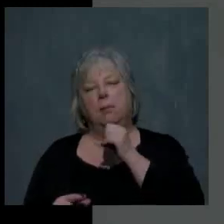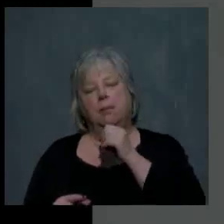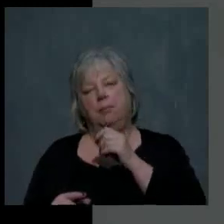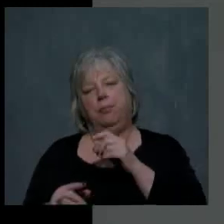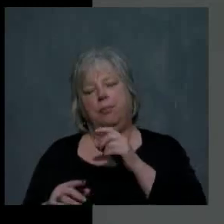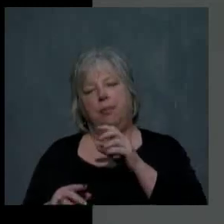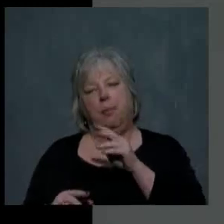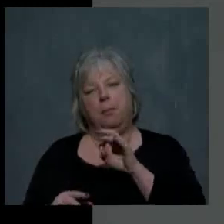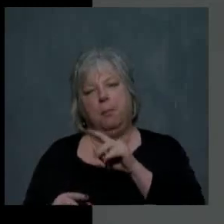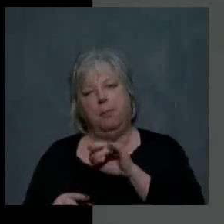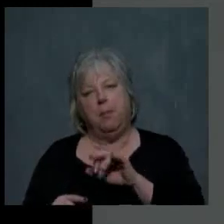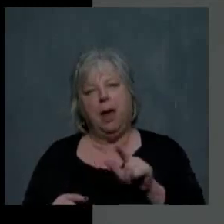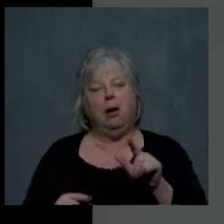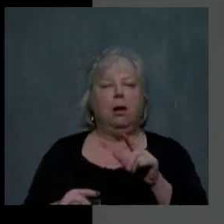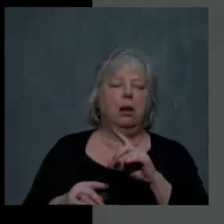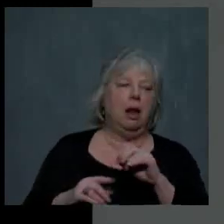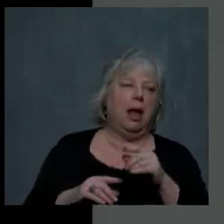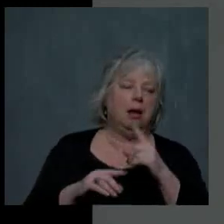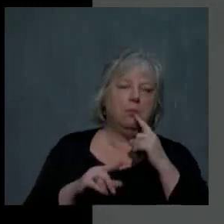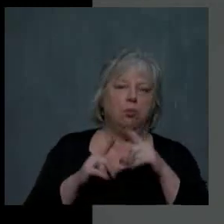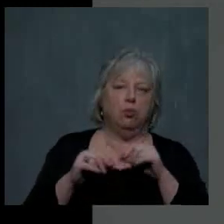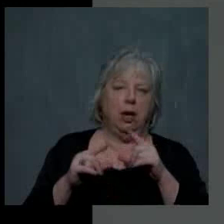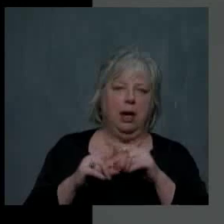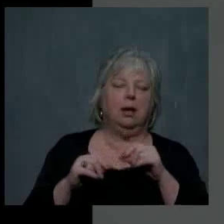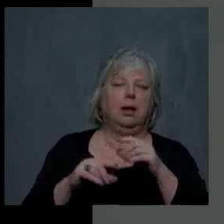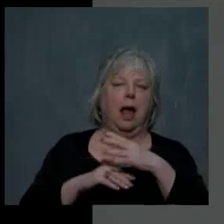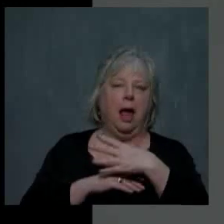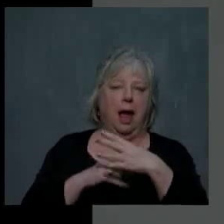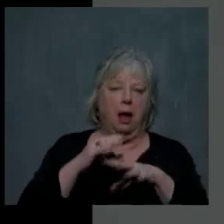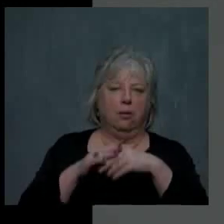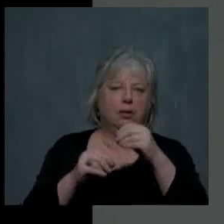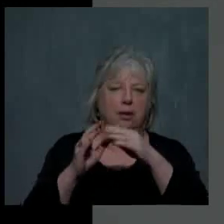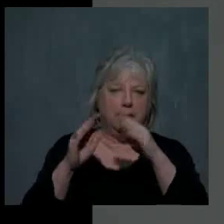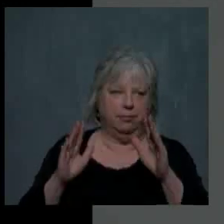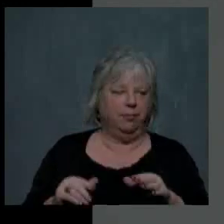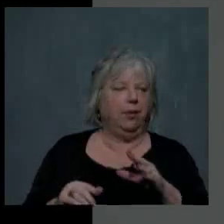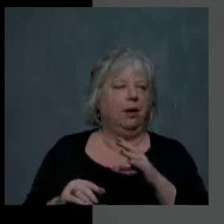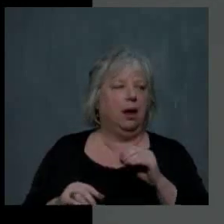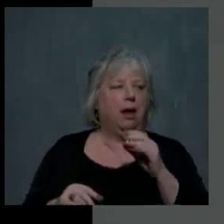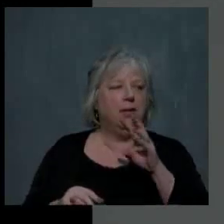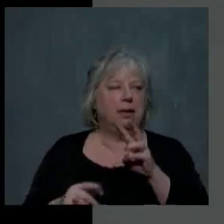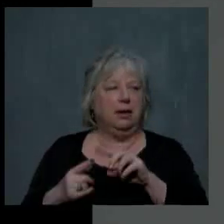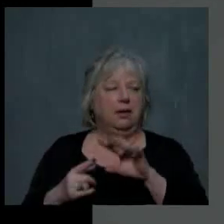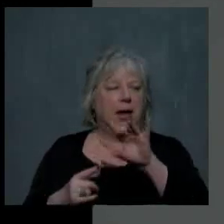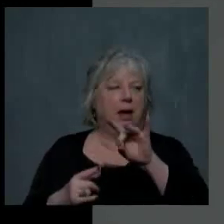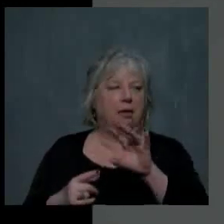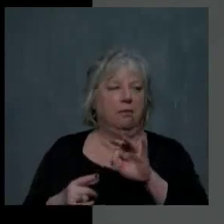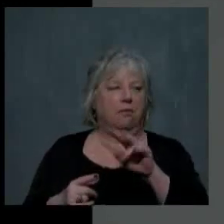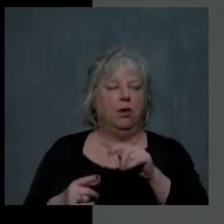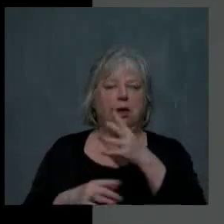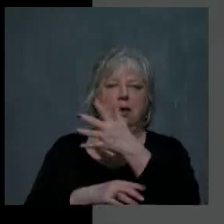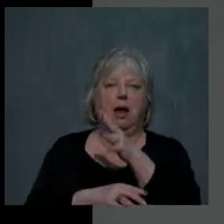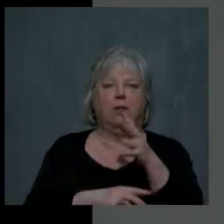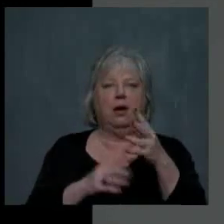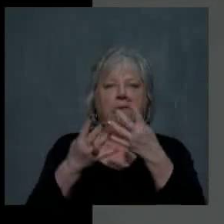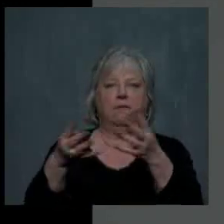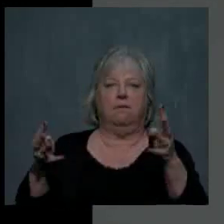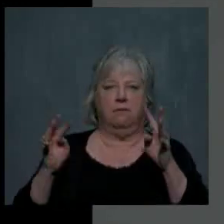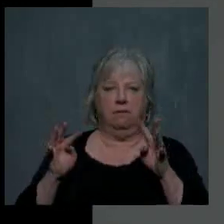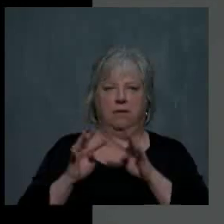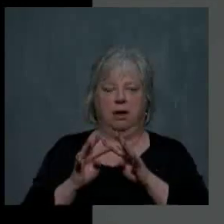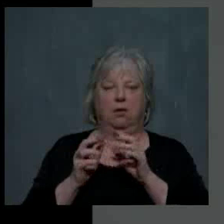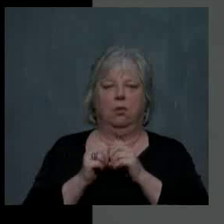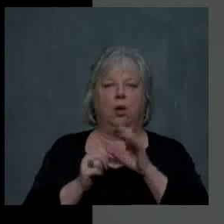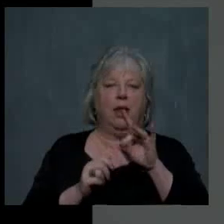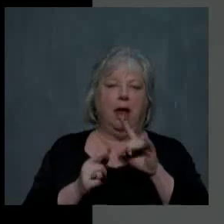along Rainwood. The plan indicates the placement of an 6 to 8 foot decorative metal fence with 8 to